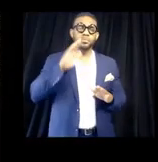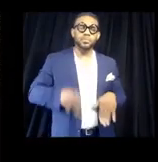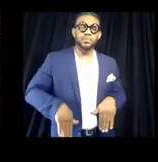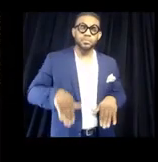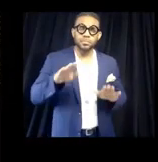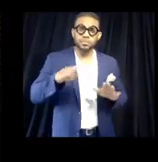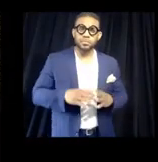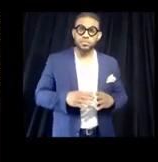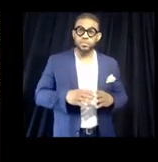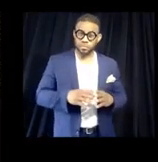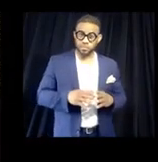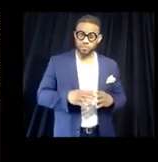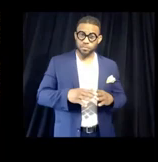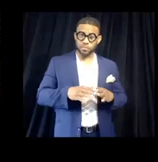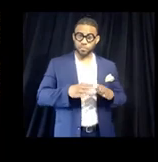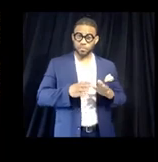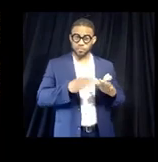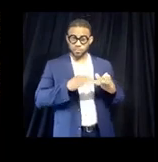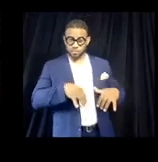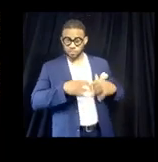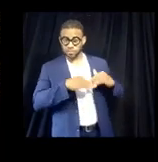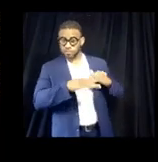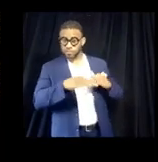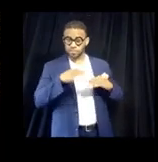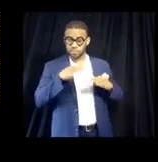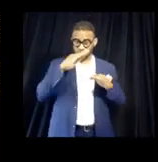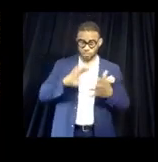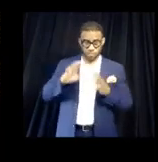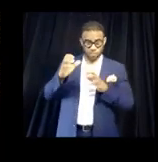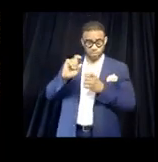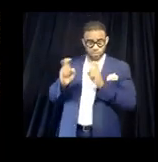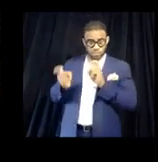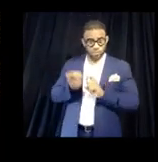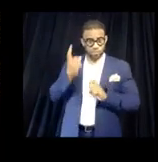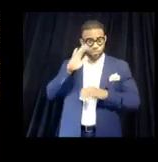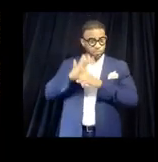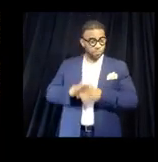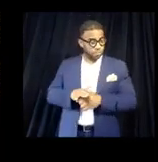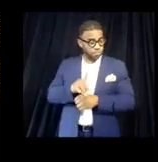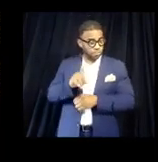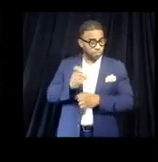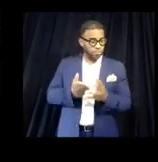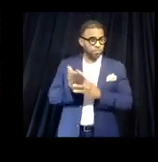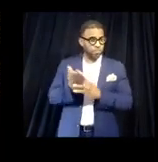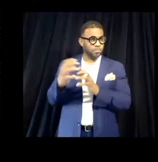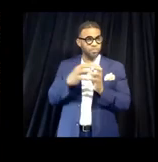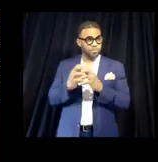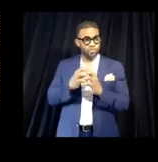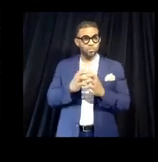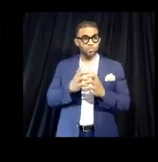mean for childhoods? To destabilize, challenge, trouble, and transform systems of oppression?